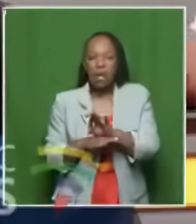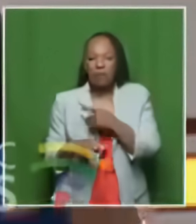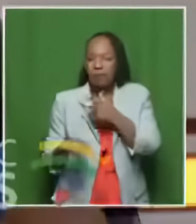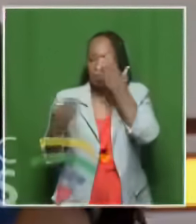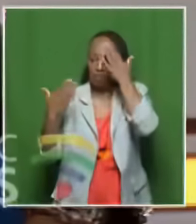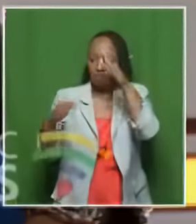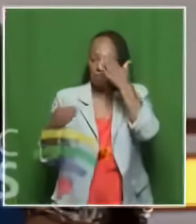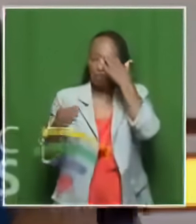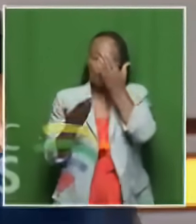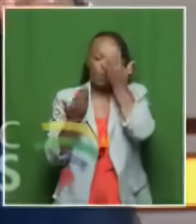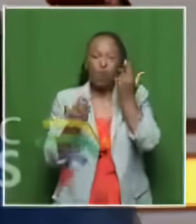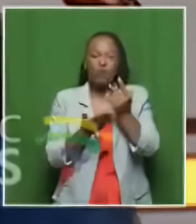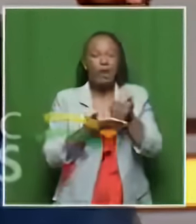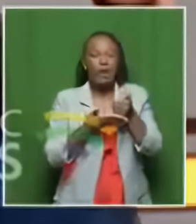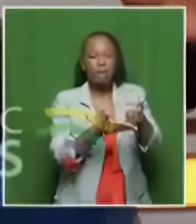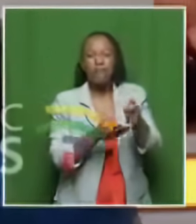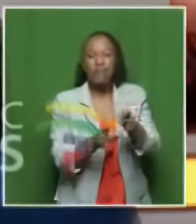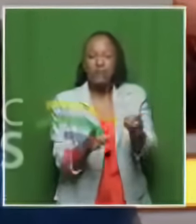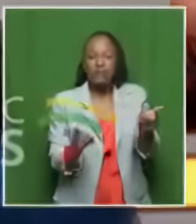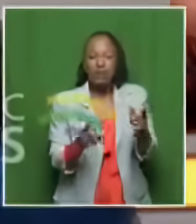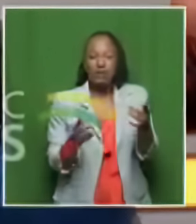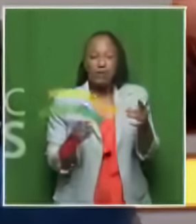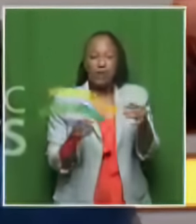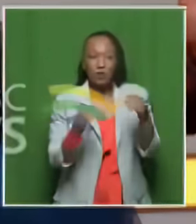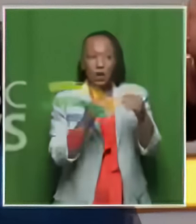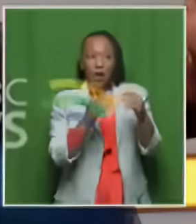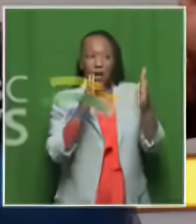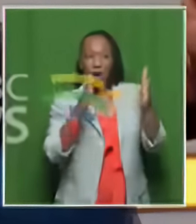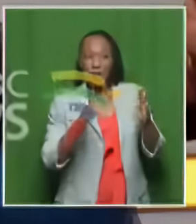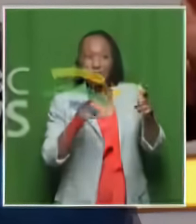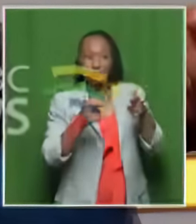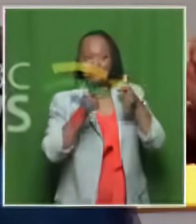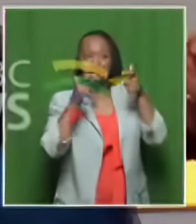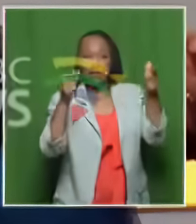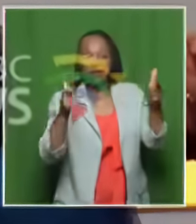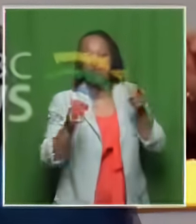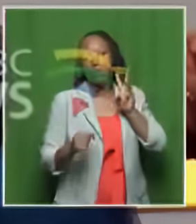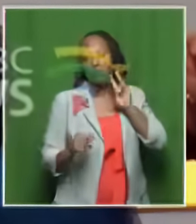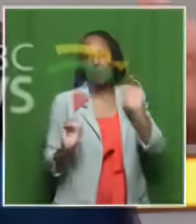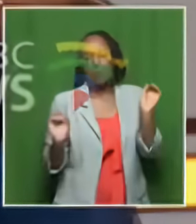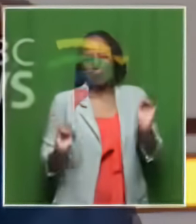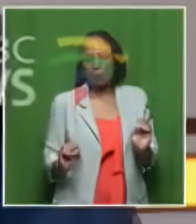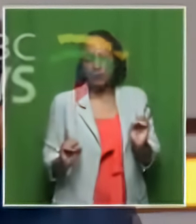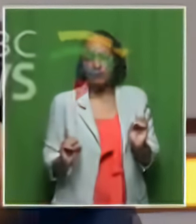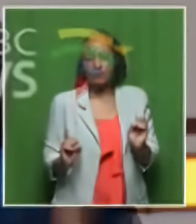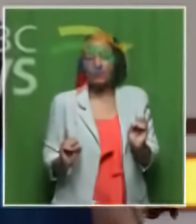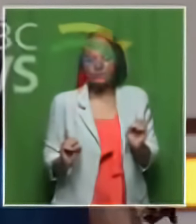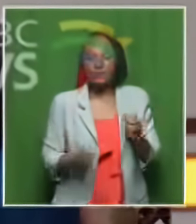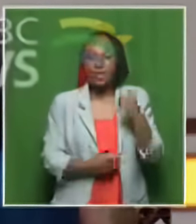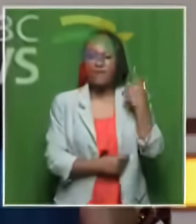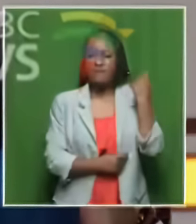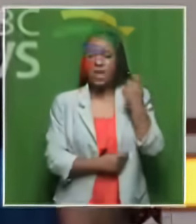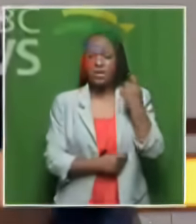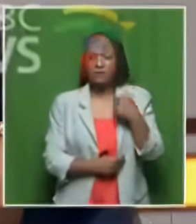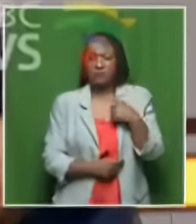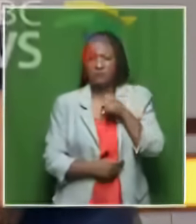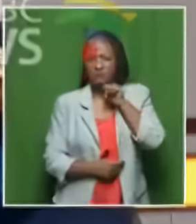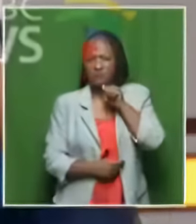the people of Midrand in big houses without water. In the villages, we don't